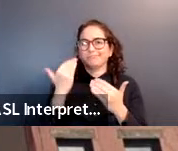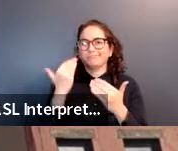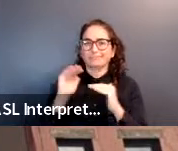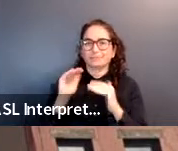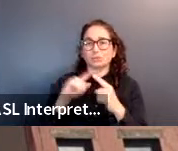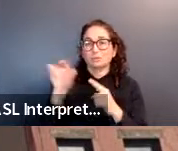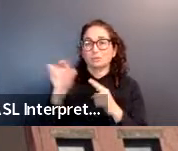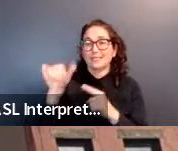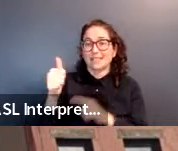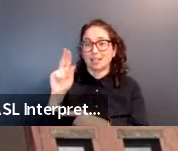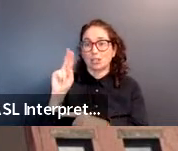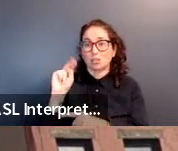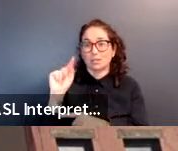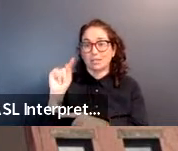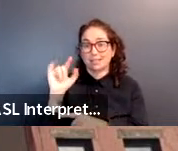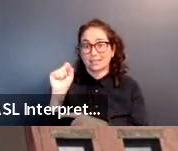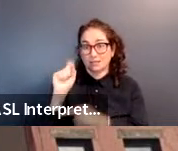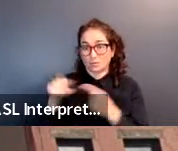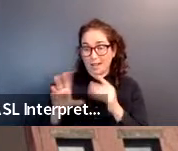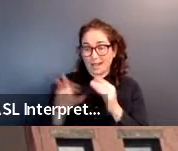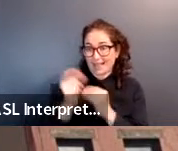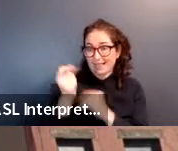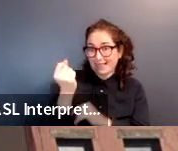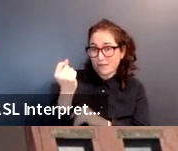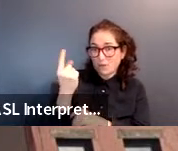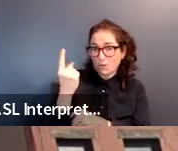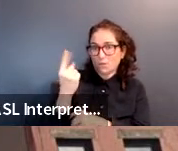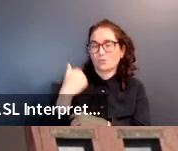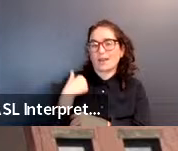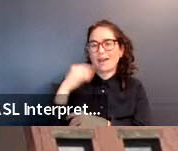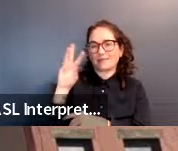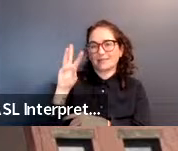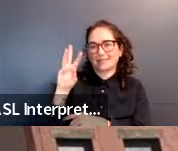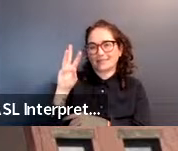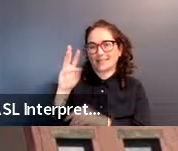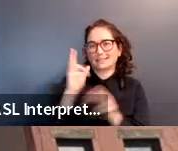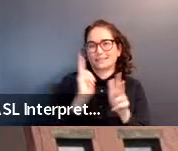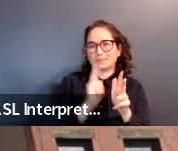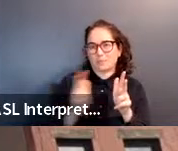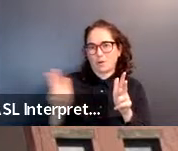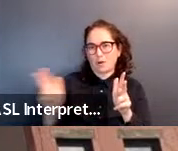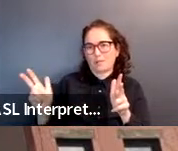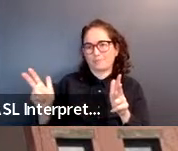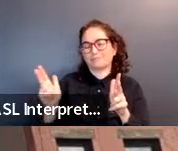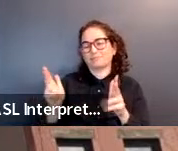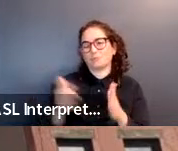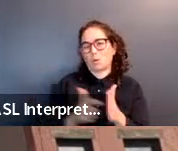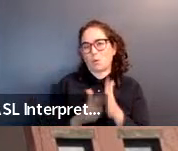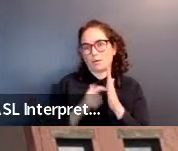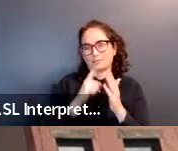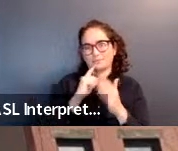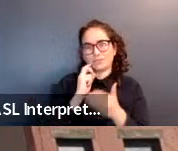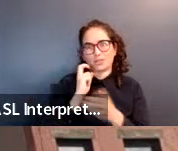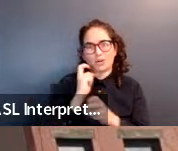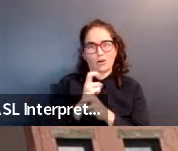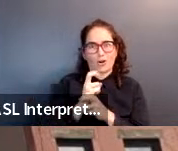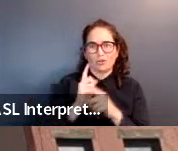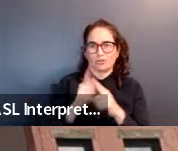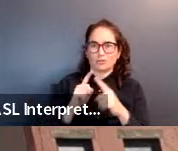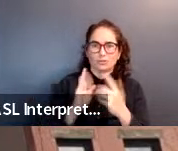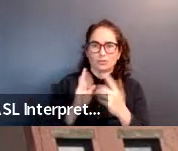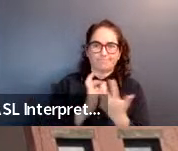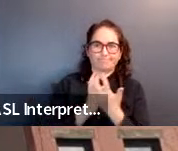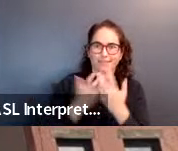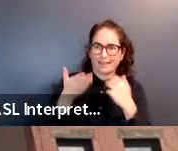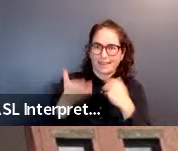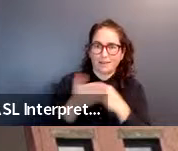they add the 11th unit, you have a 6-spot parking requirement that's just really hard to fit on this site. And